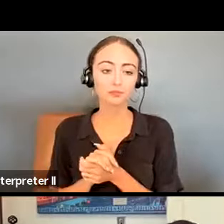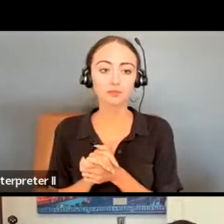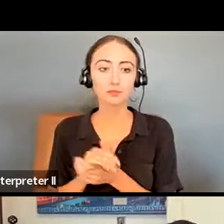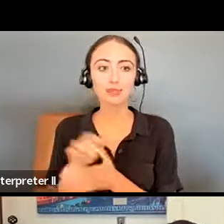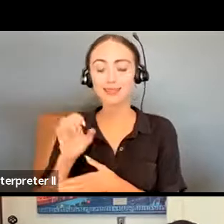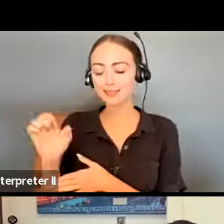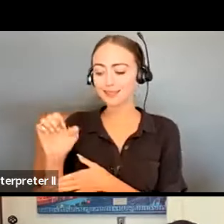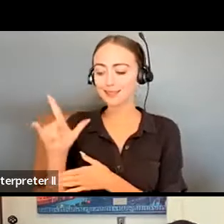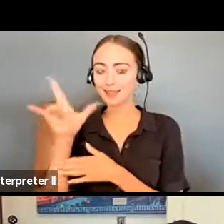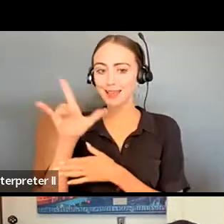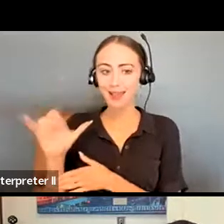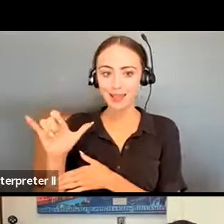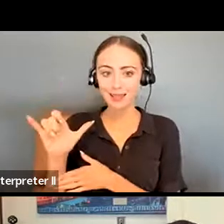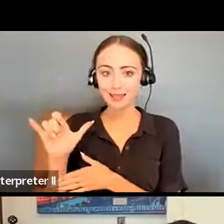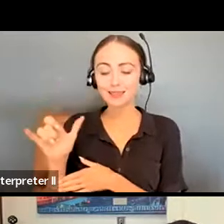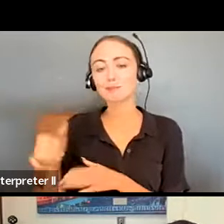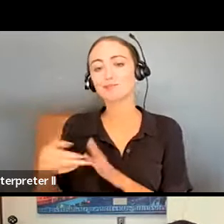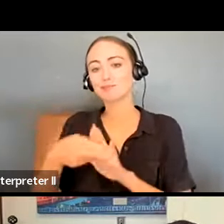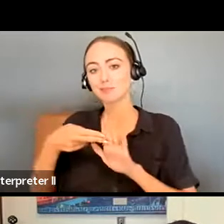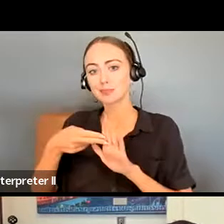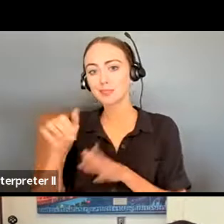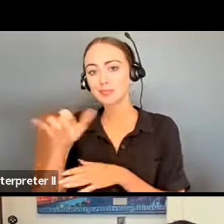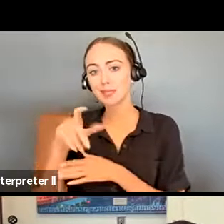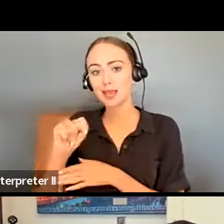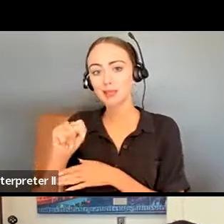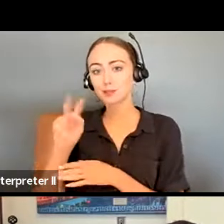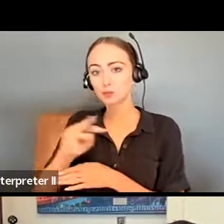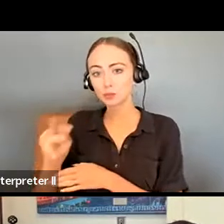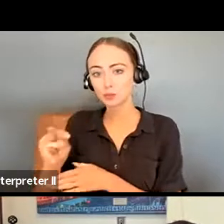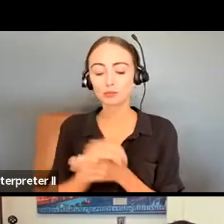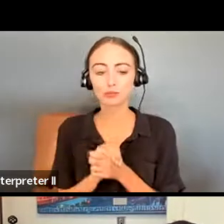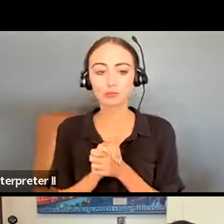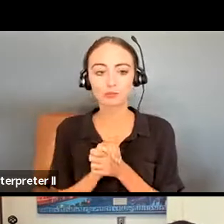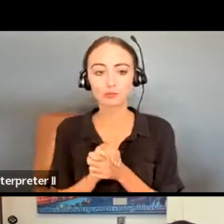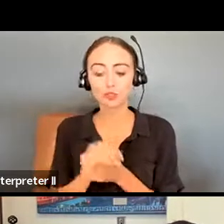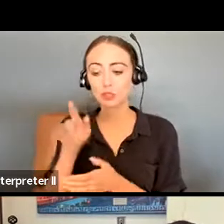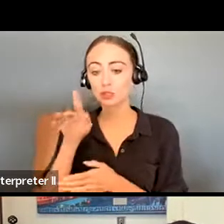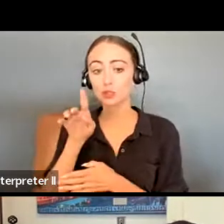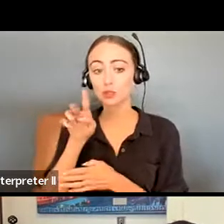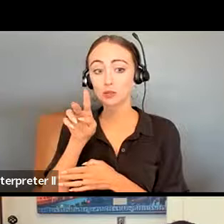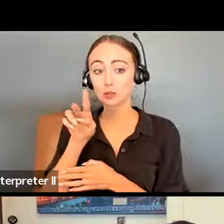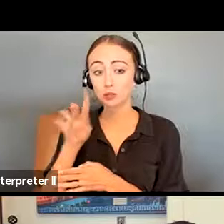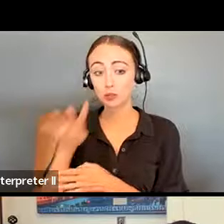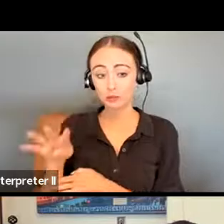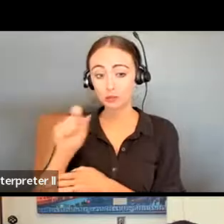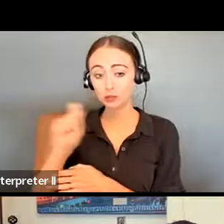Alleys Designation Act of 2022. Bill 24-336